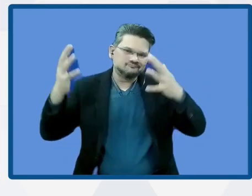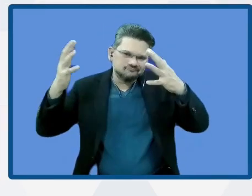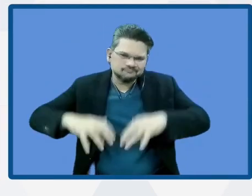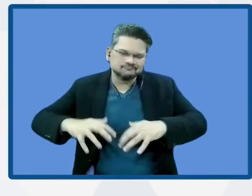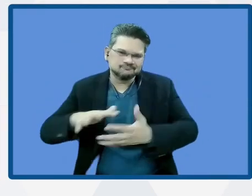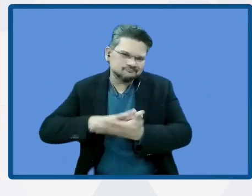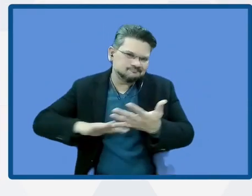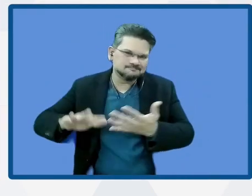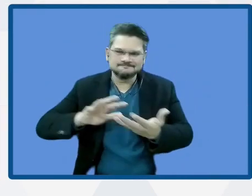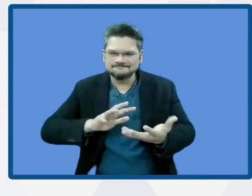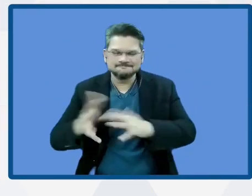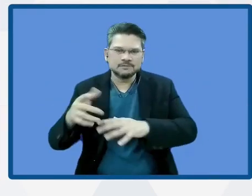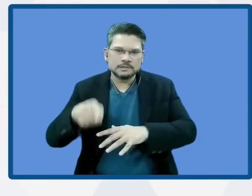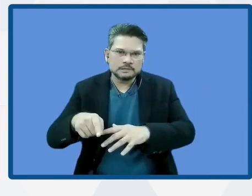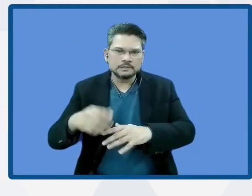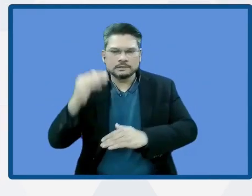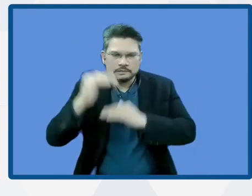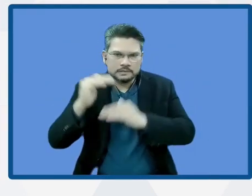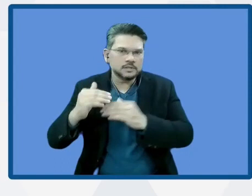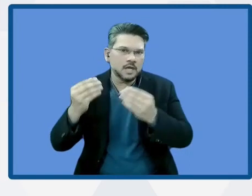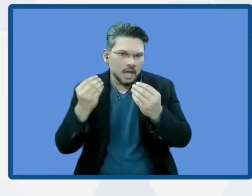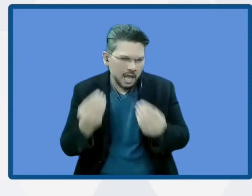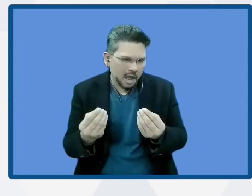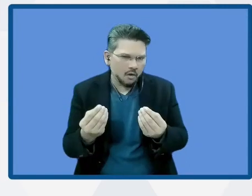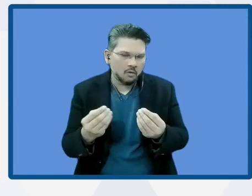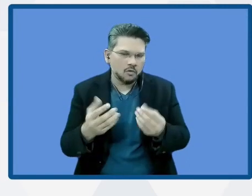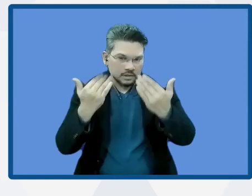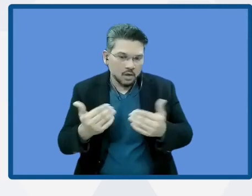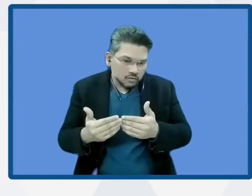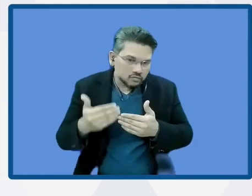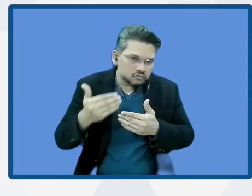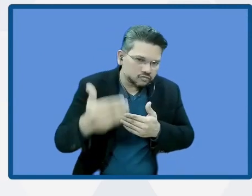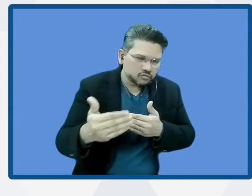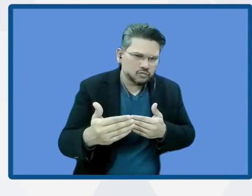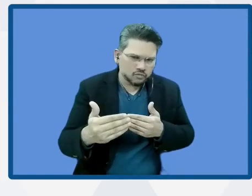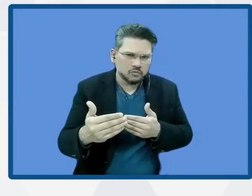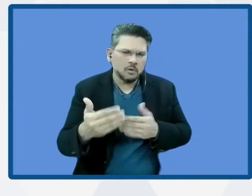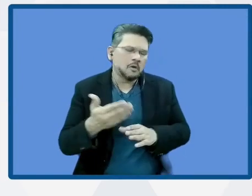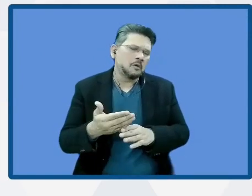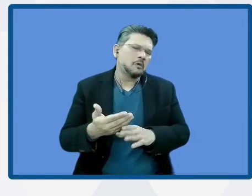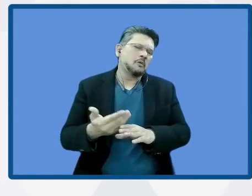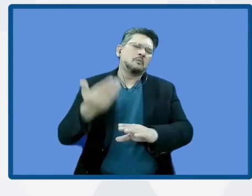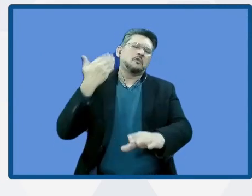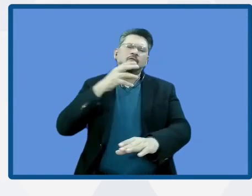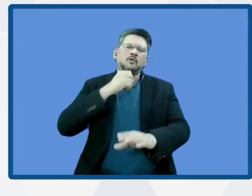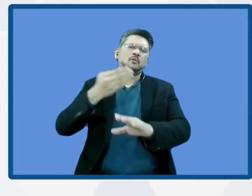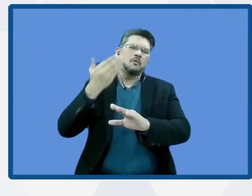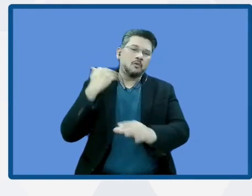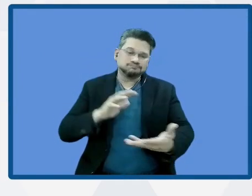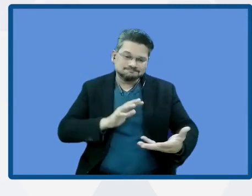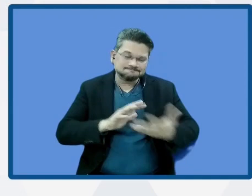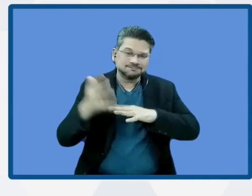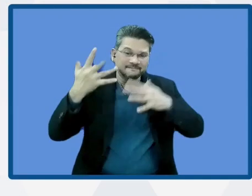we need to move for reactive action to proactive action. In